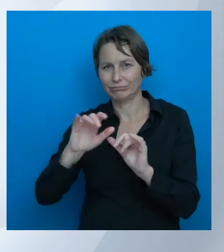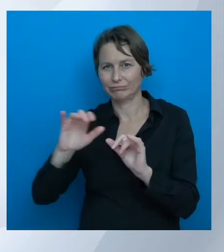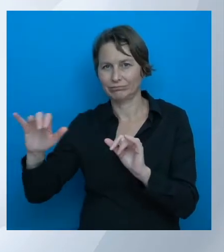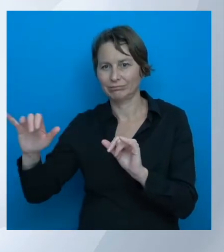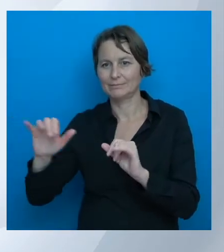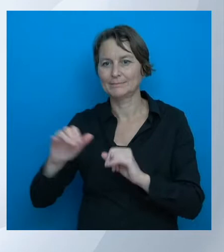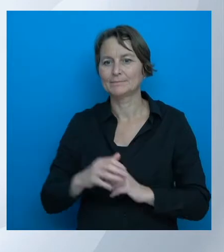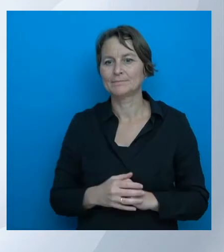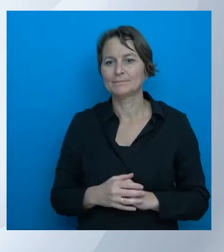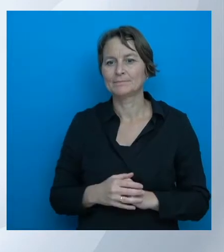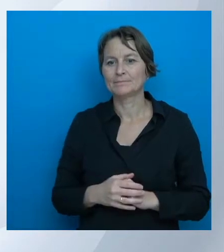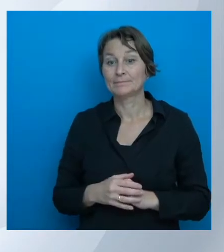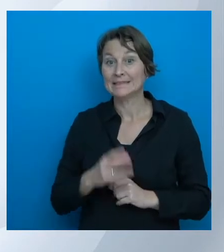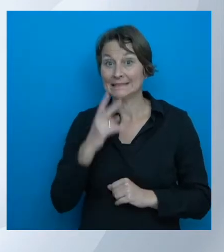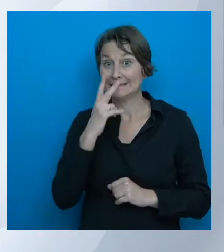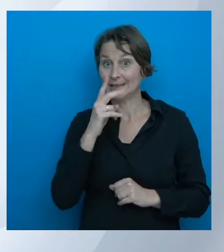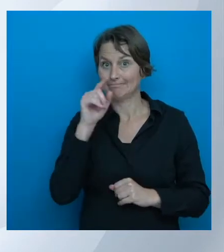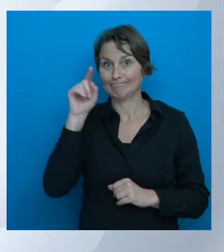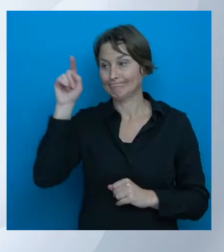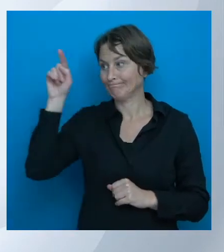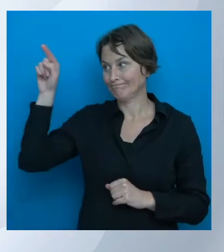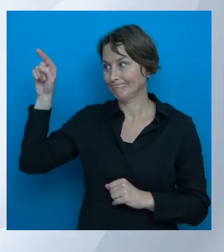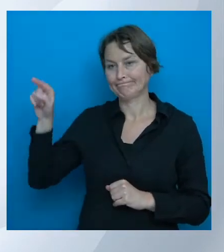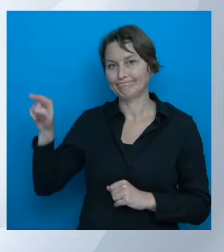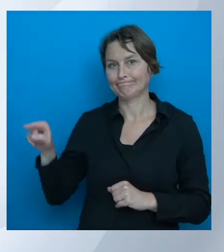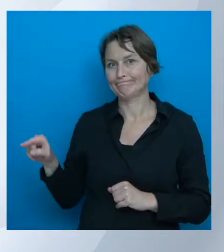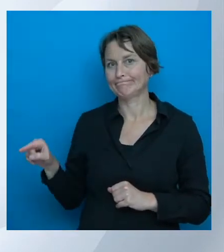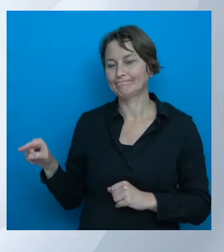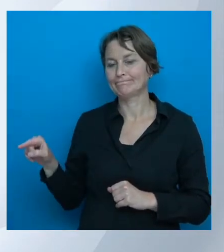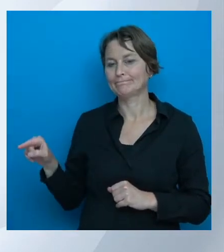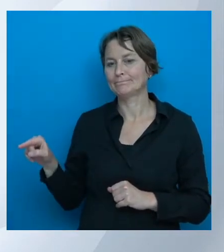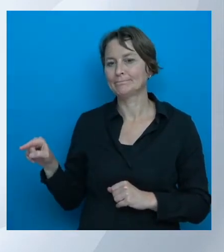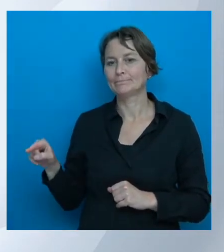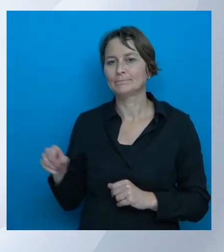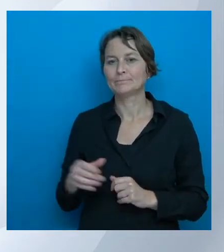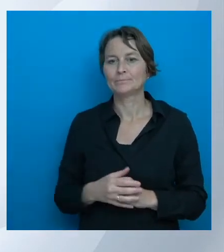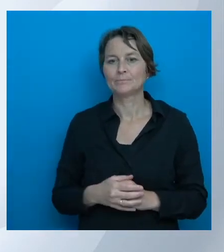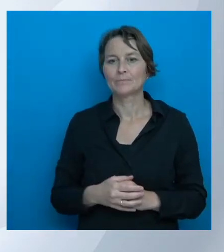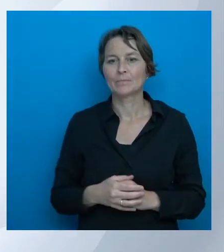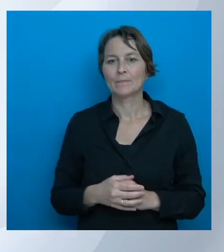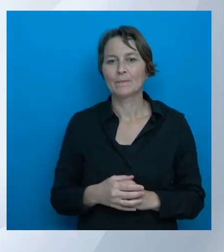it's not in here. So if I now execute,